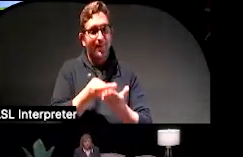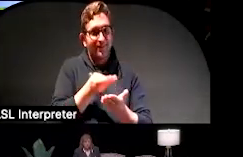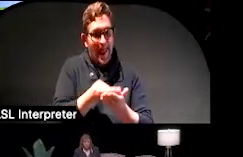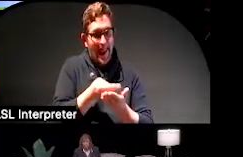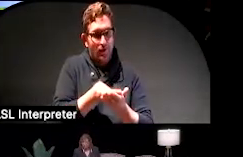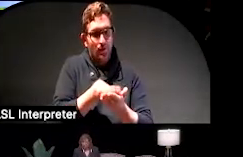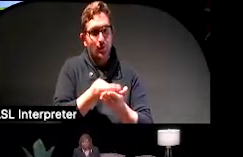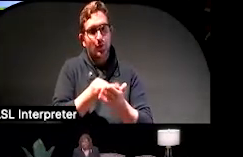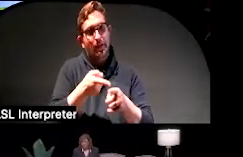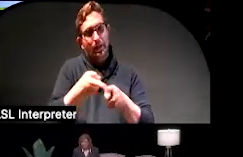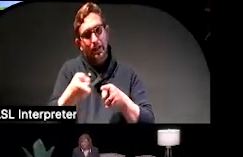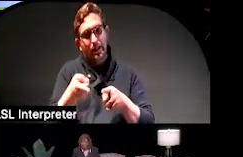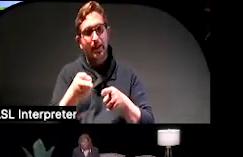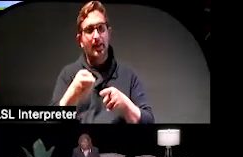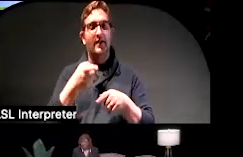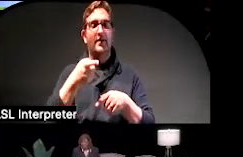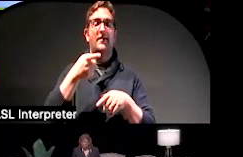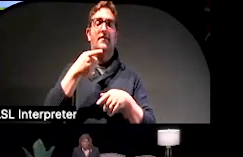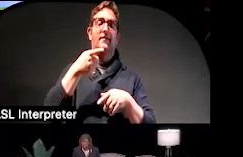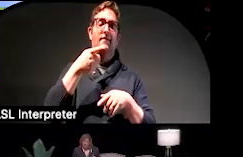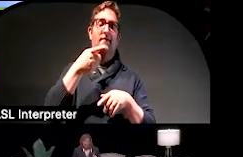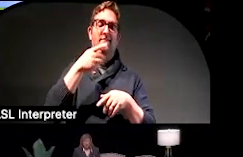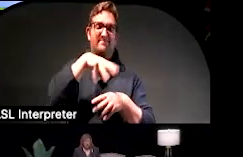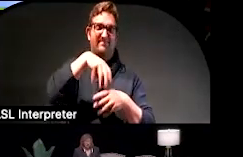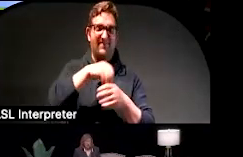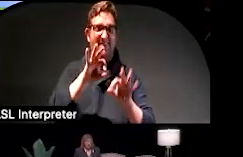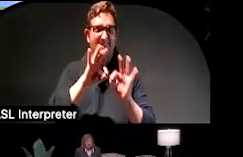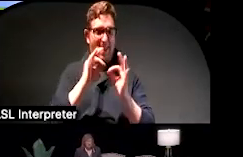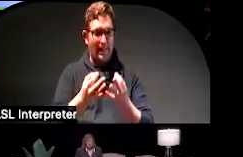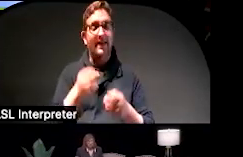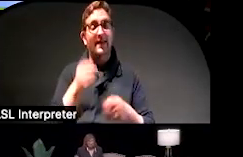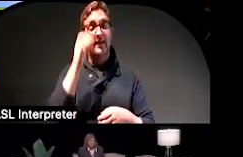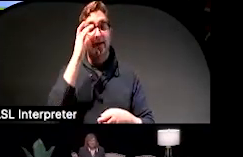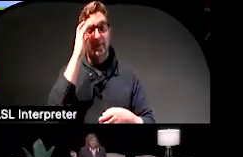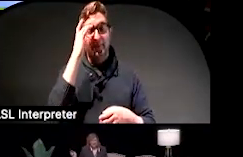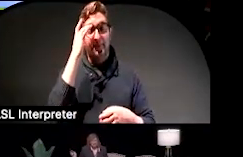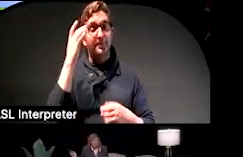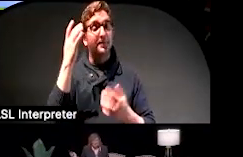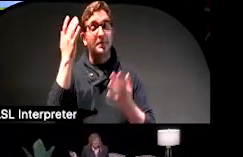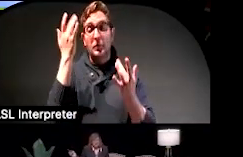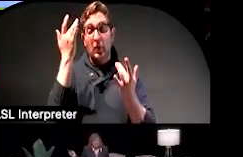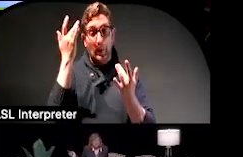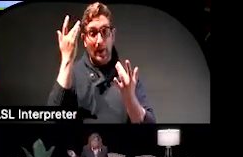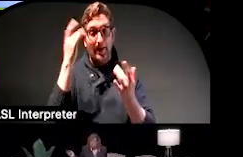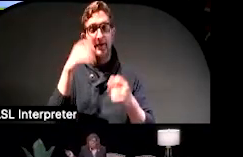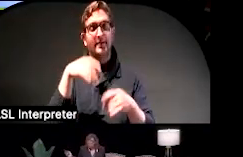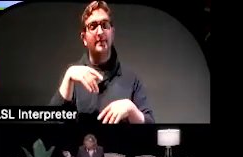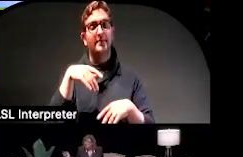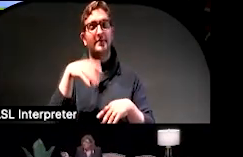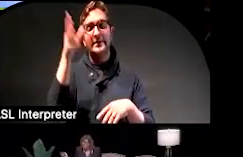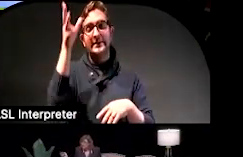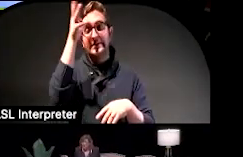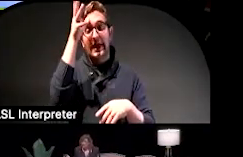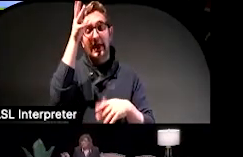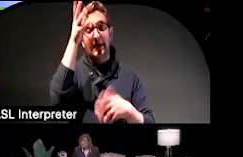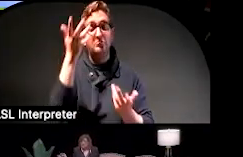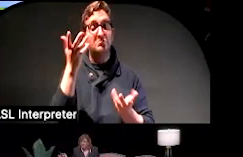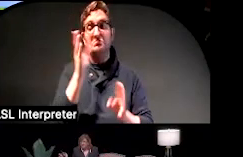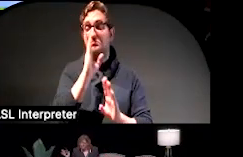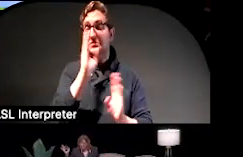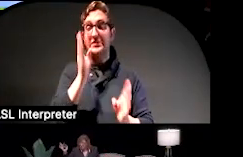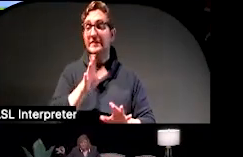financial issues in the family because Dad just never did it. That